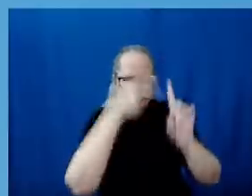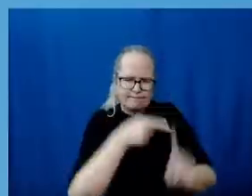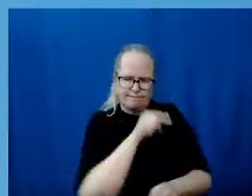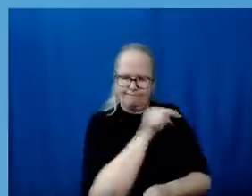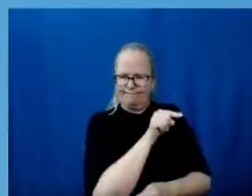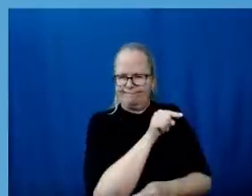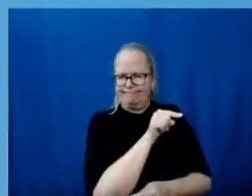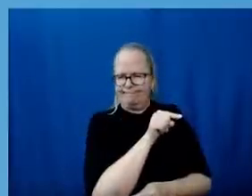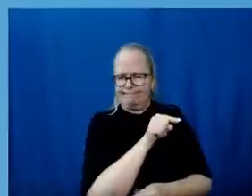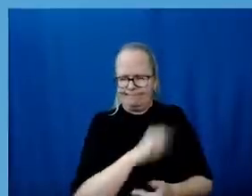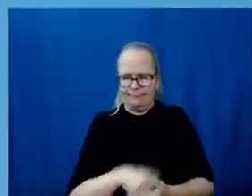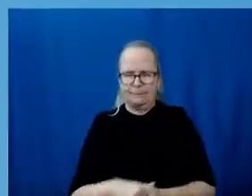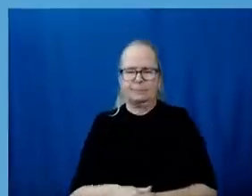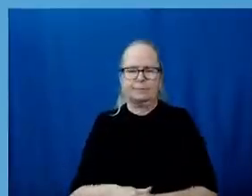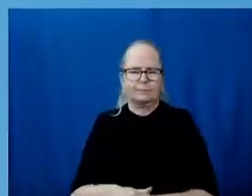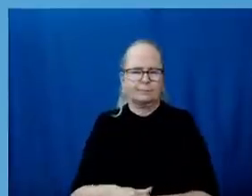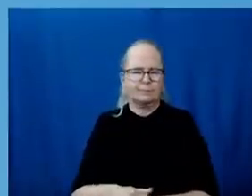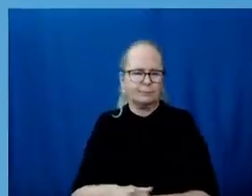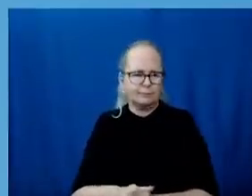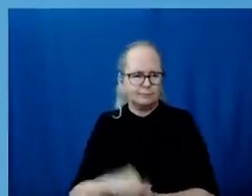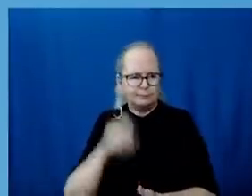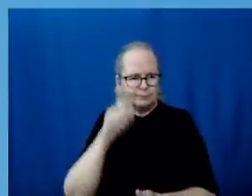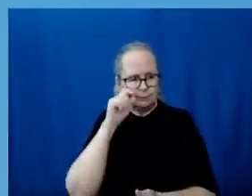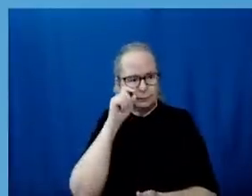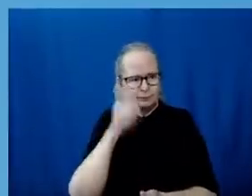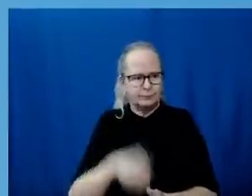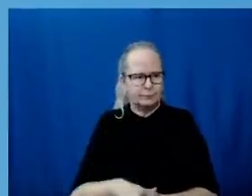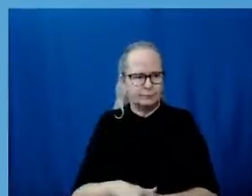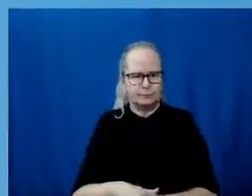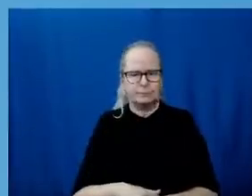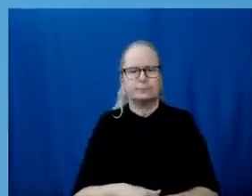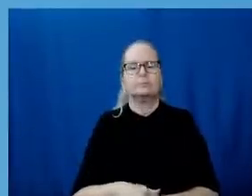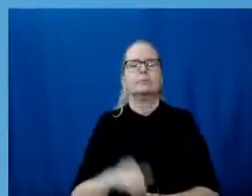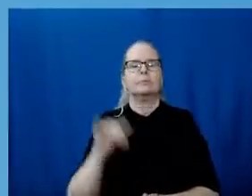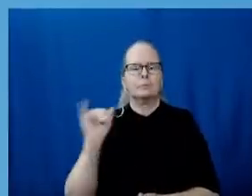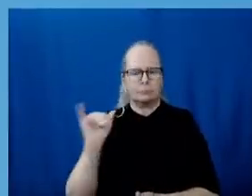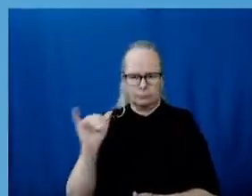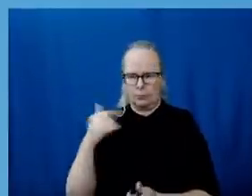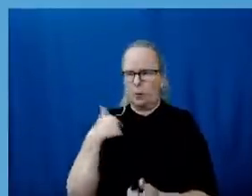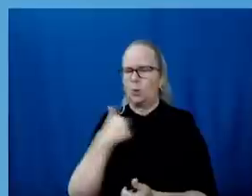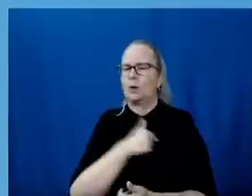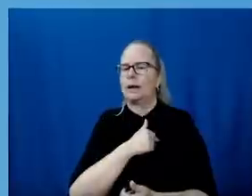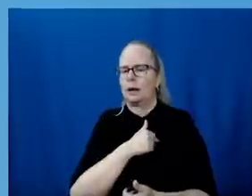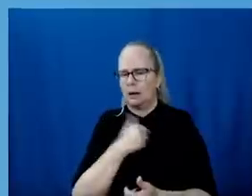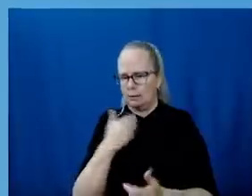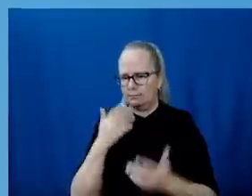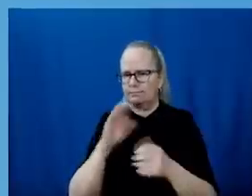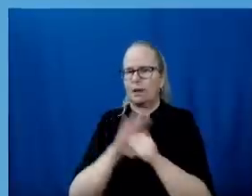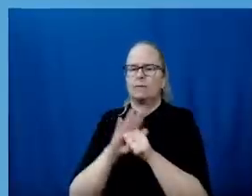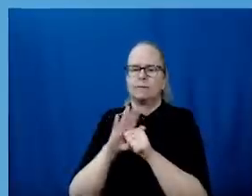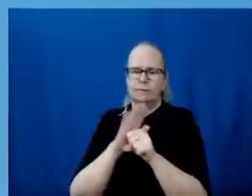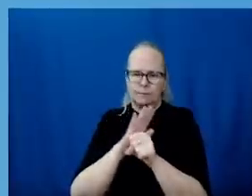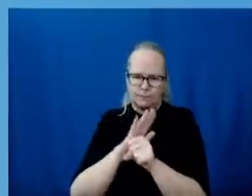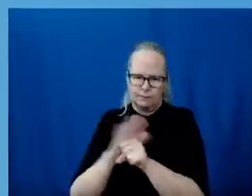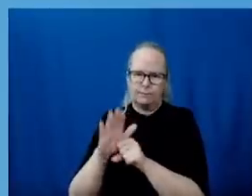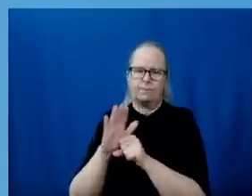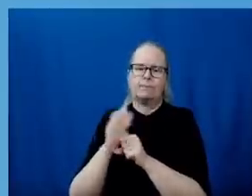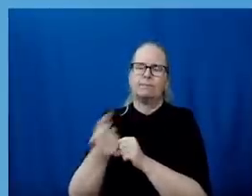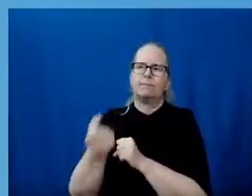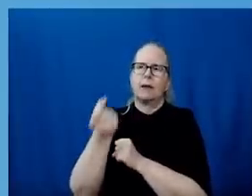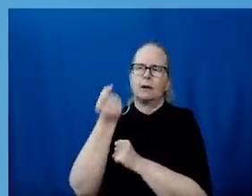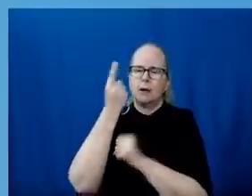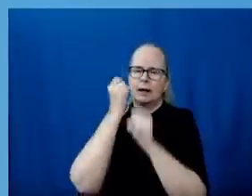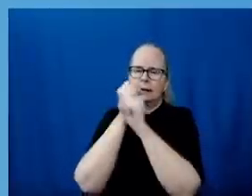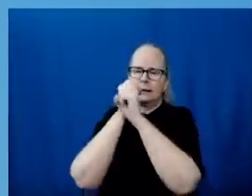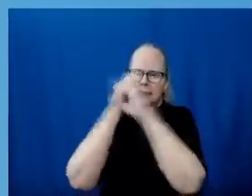specific details about one person's virus to understand its implications. We are definitely advocates for